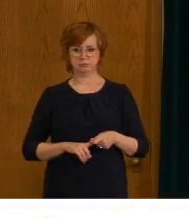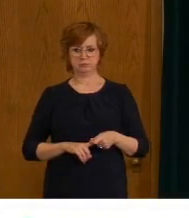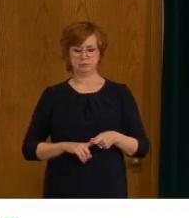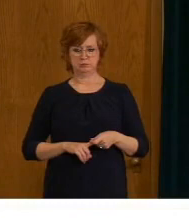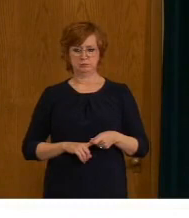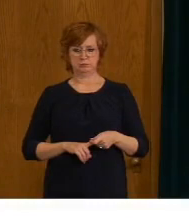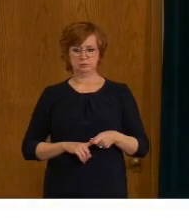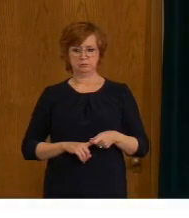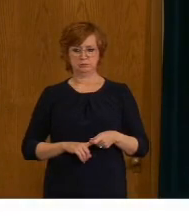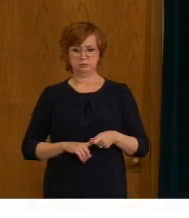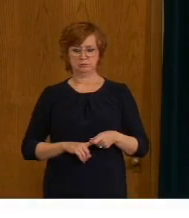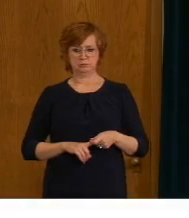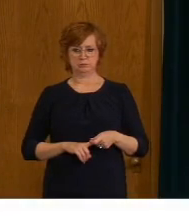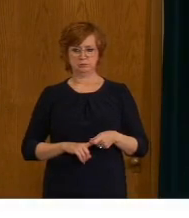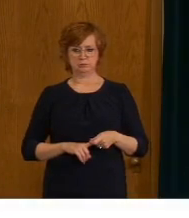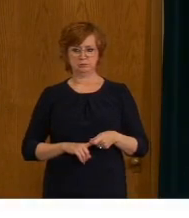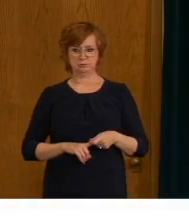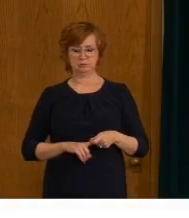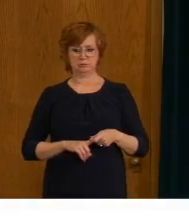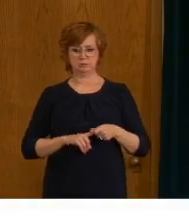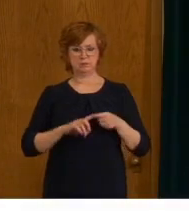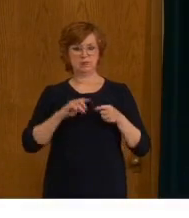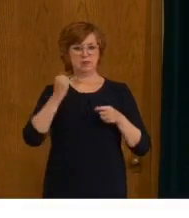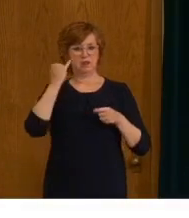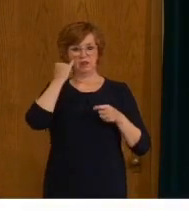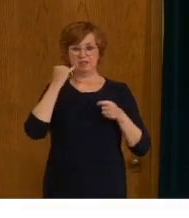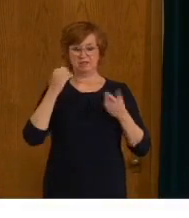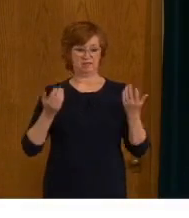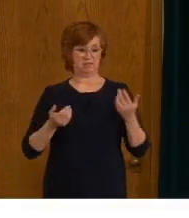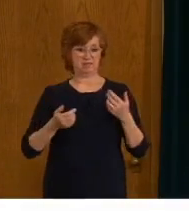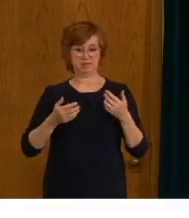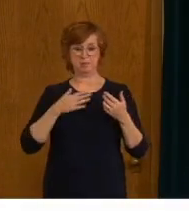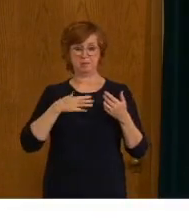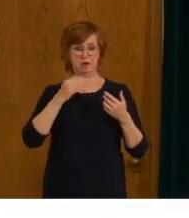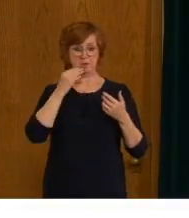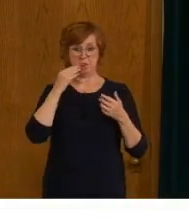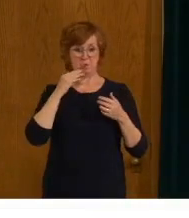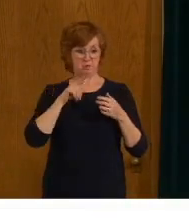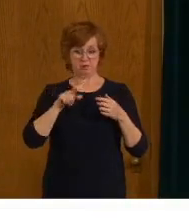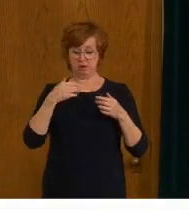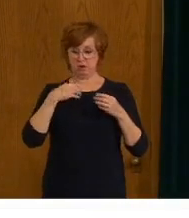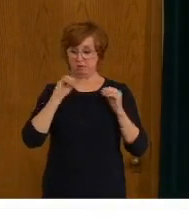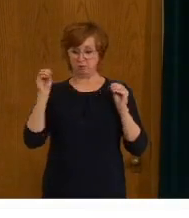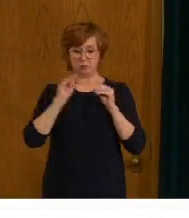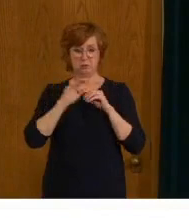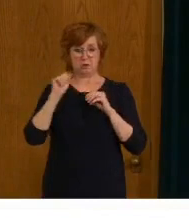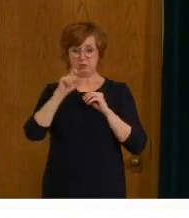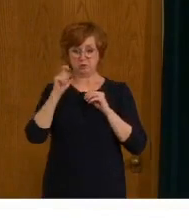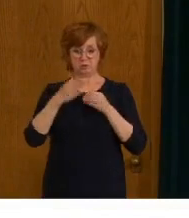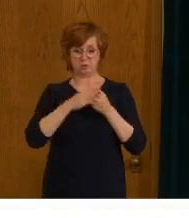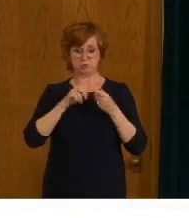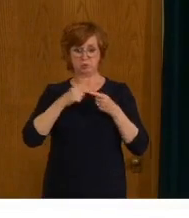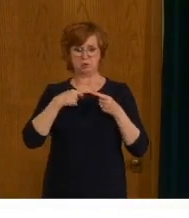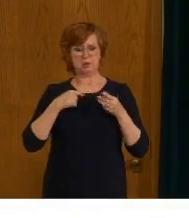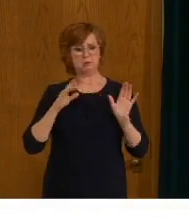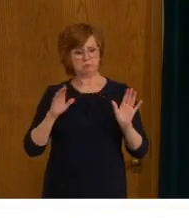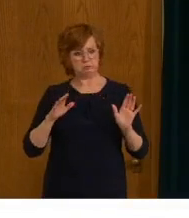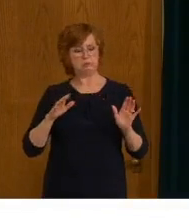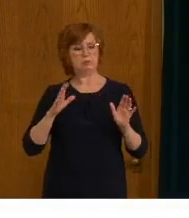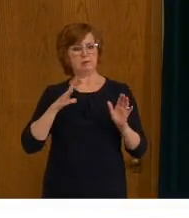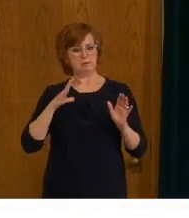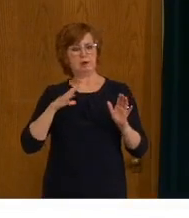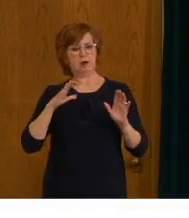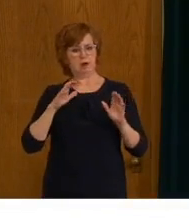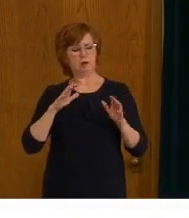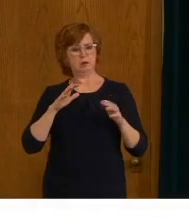available near the community, again, there's a perfectly safe and effective alternates, which is either Pfizer